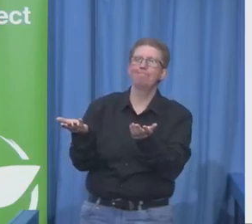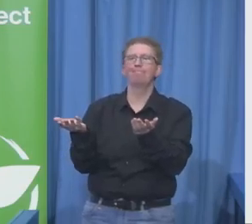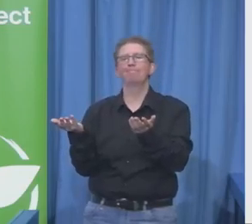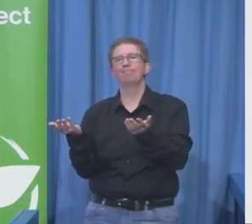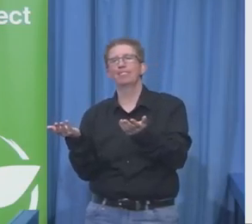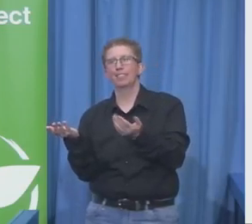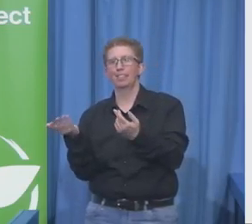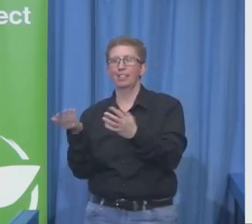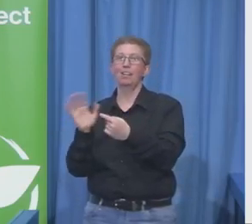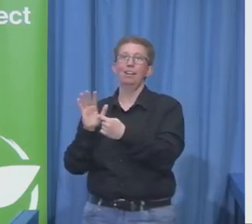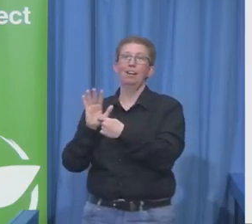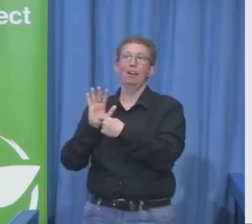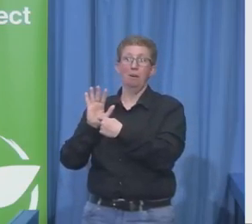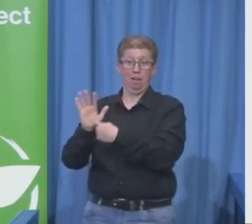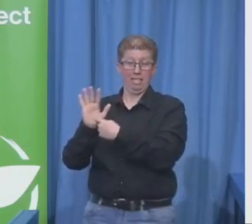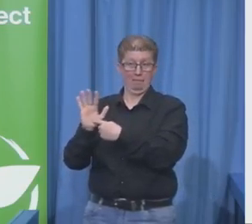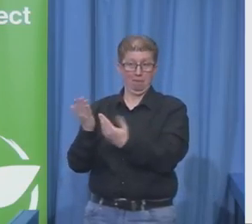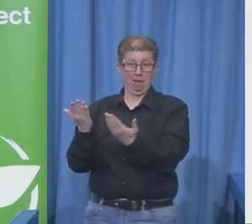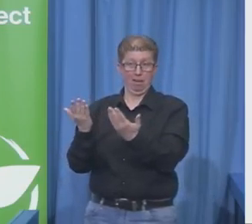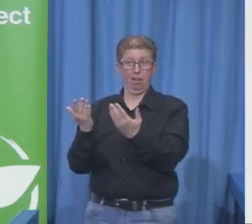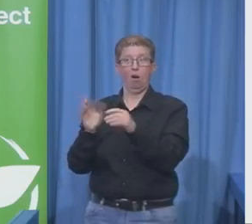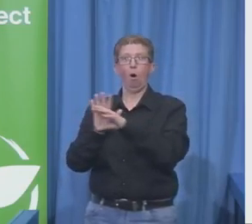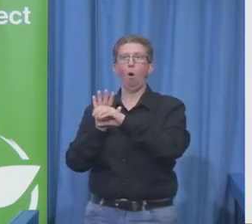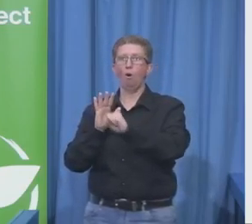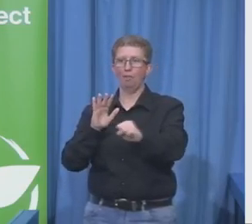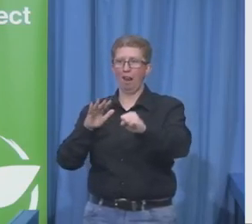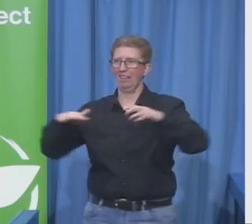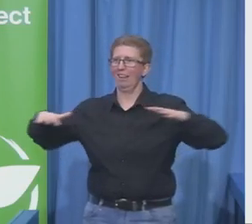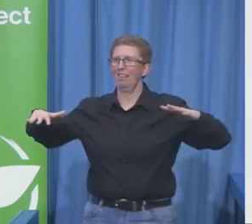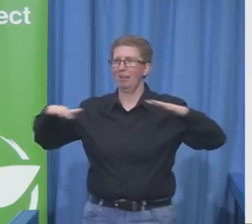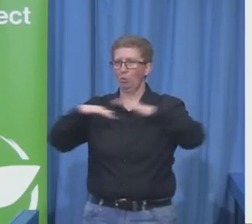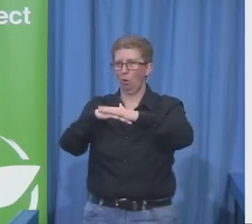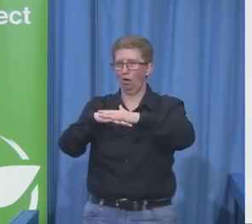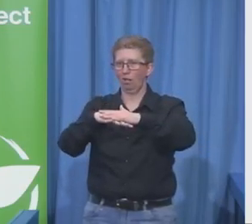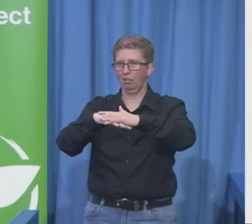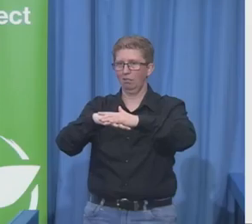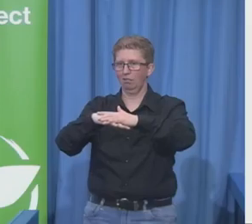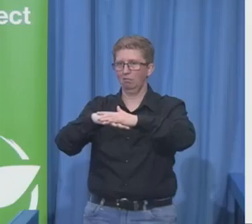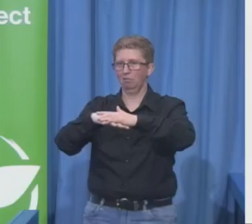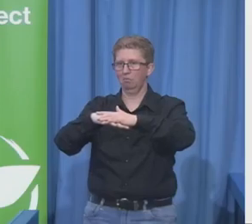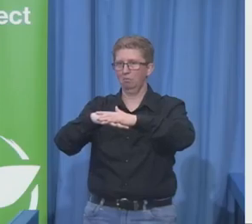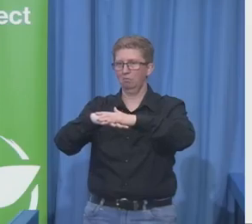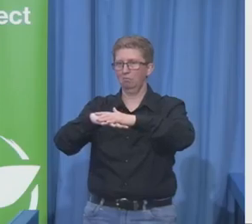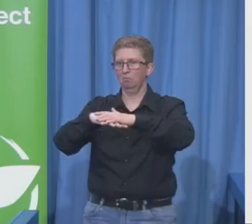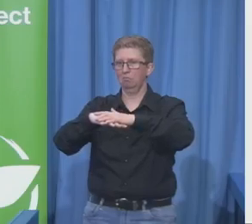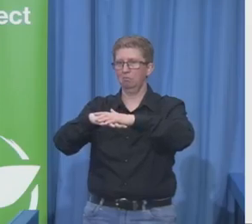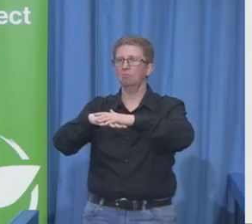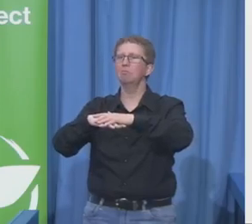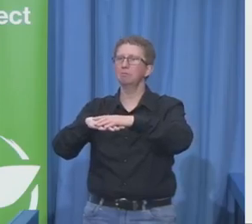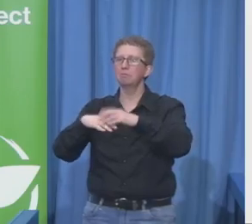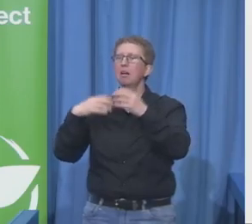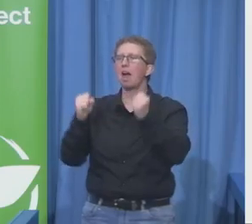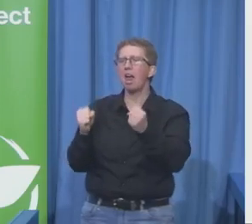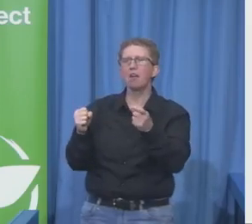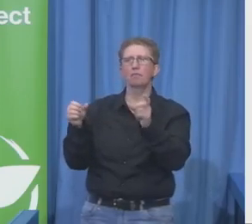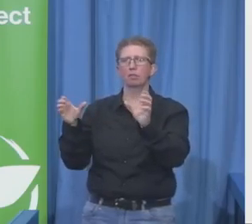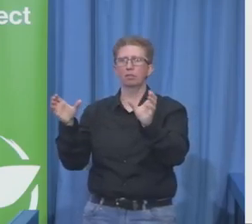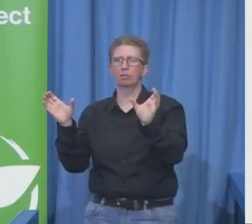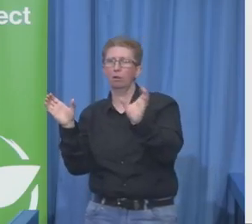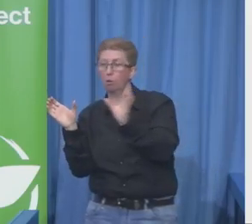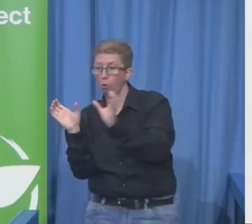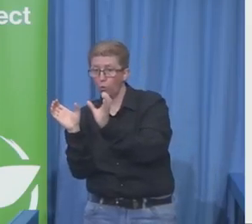locked confidential groups and others are open, publicly open groups. And so for mental health, we have kind of strict rules